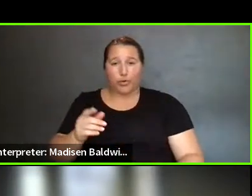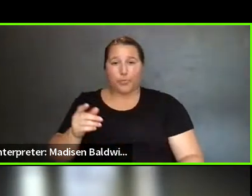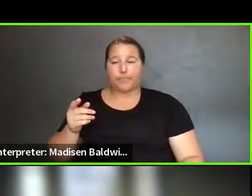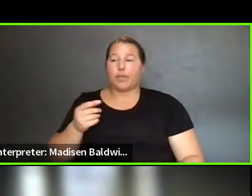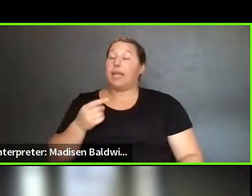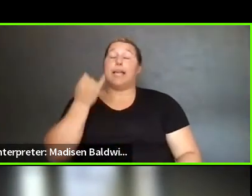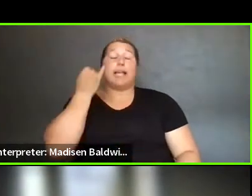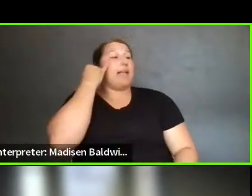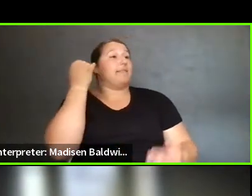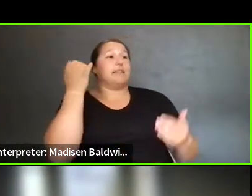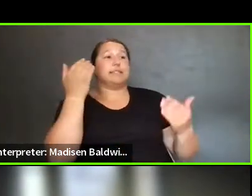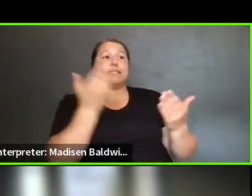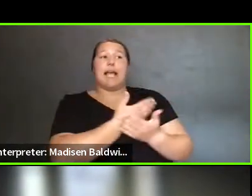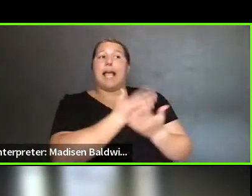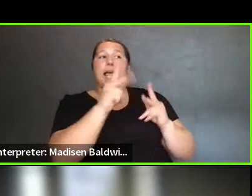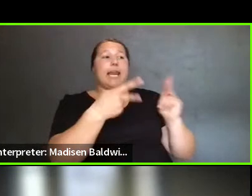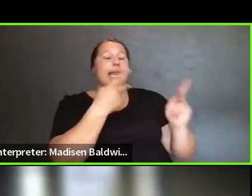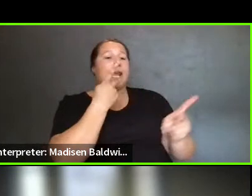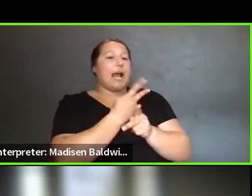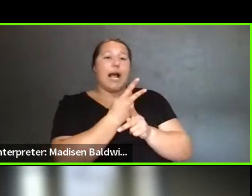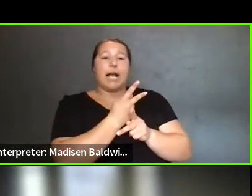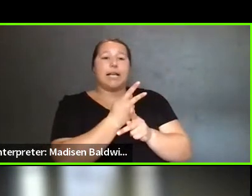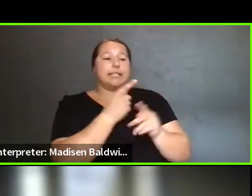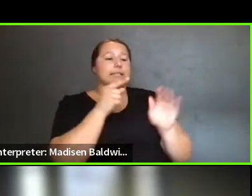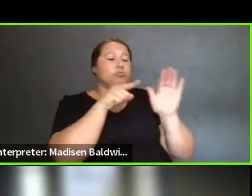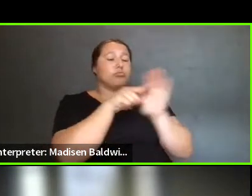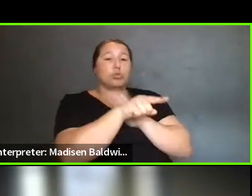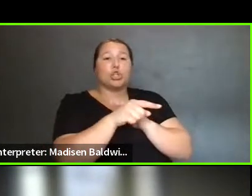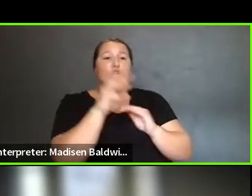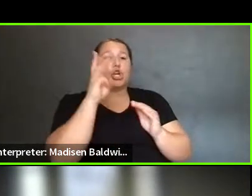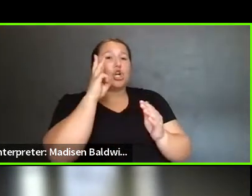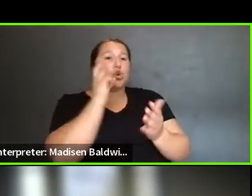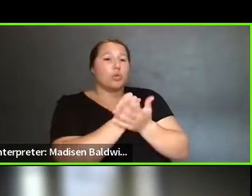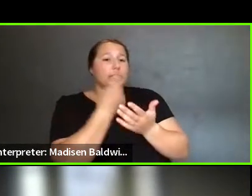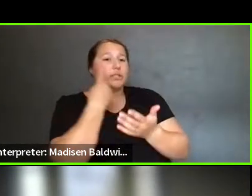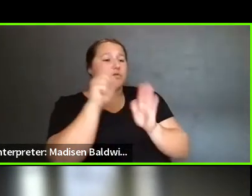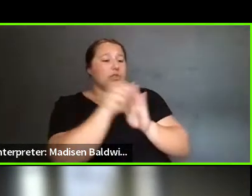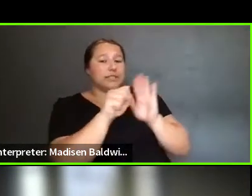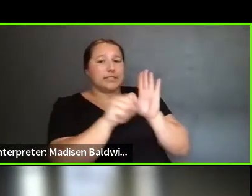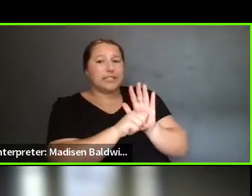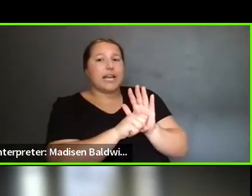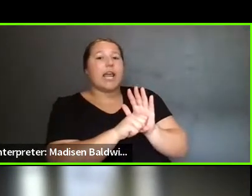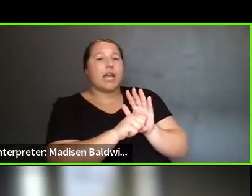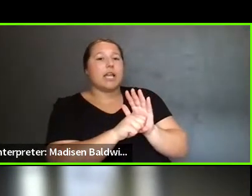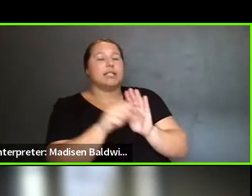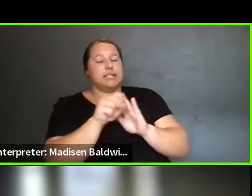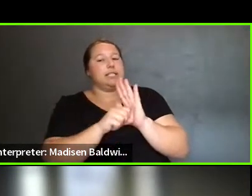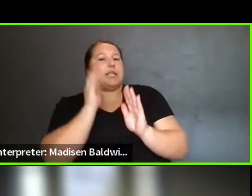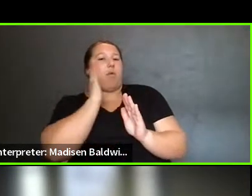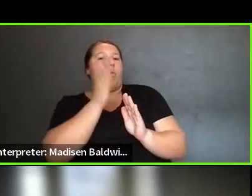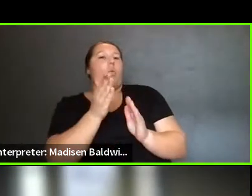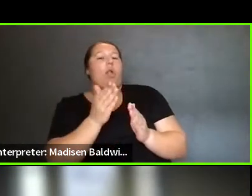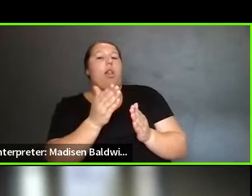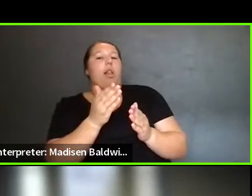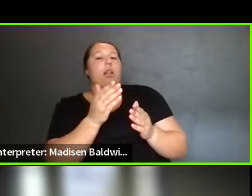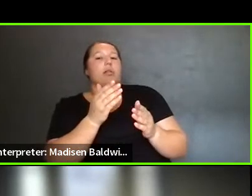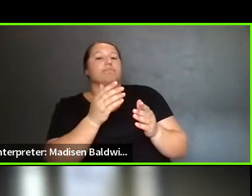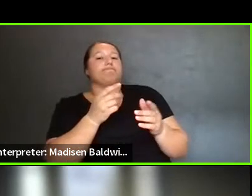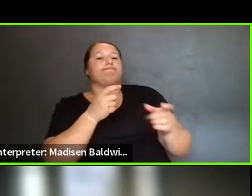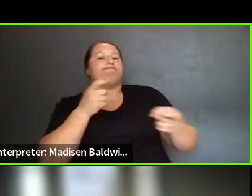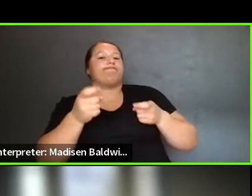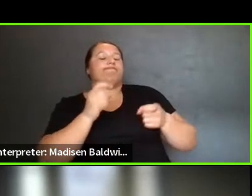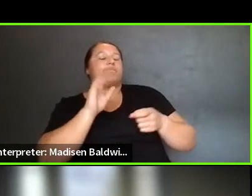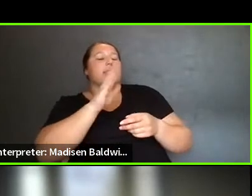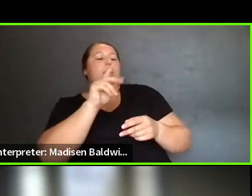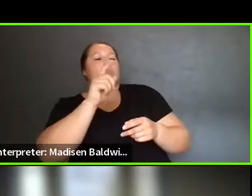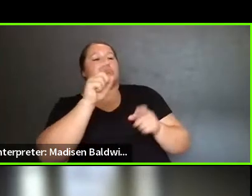murder and someone is a witness for the state needs to be taking care of that person's needs. Are there instances of